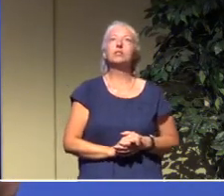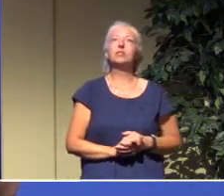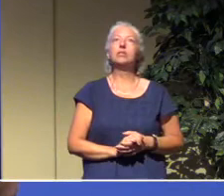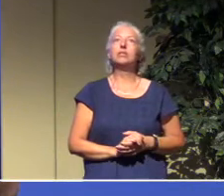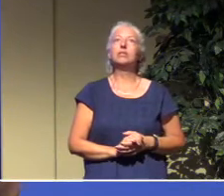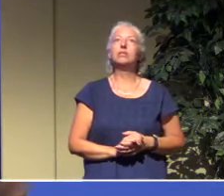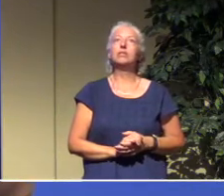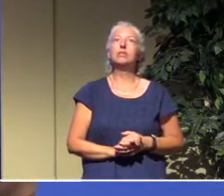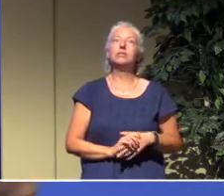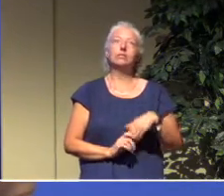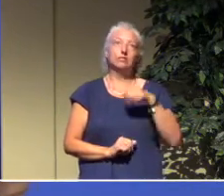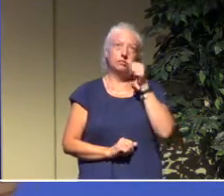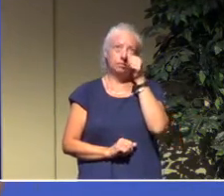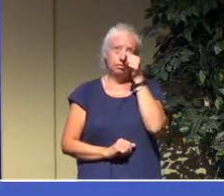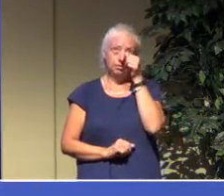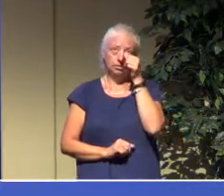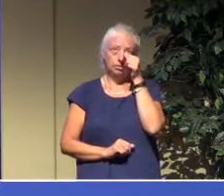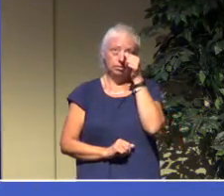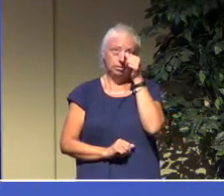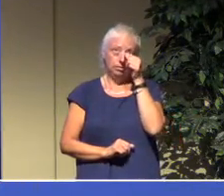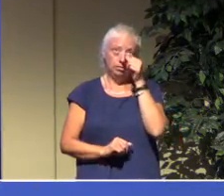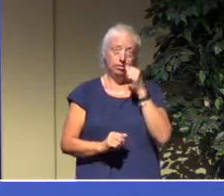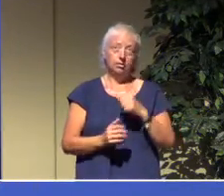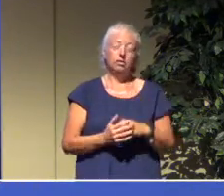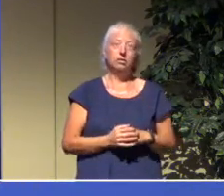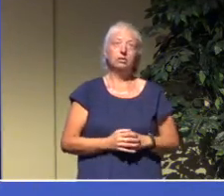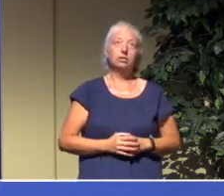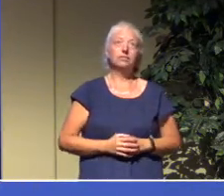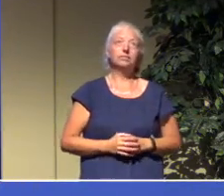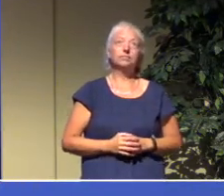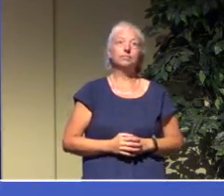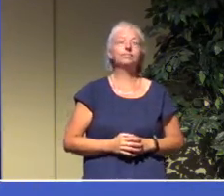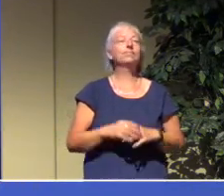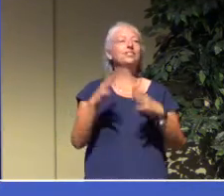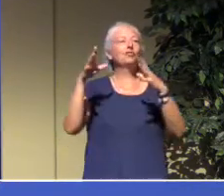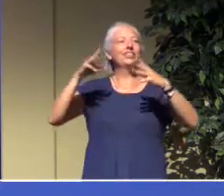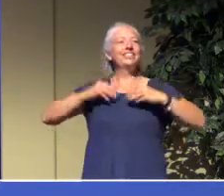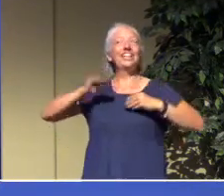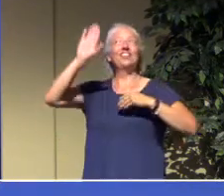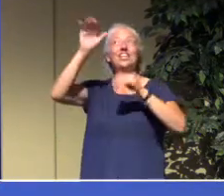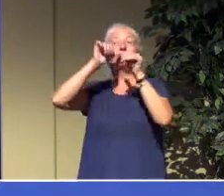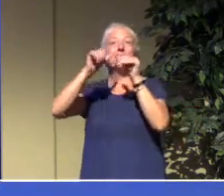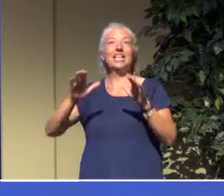beautiful hearts to pray, and they'll pray for you. Receive this blessing from God.